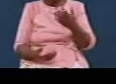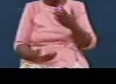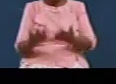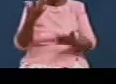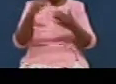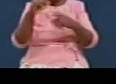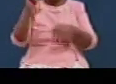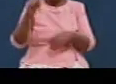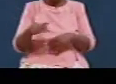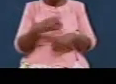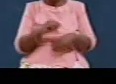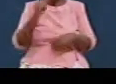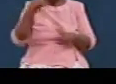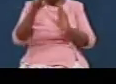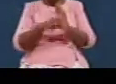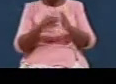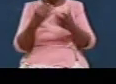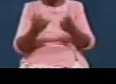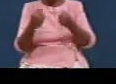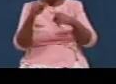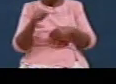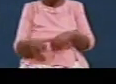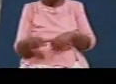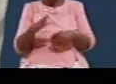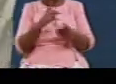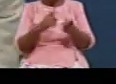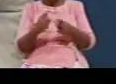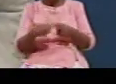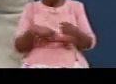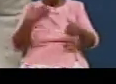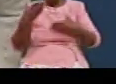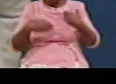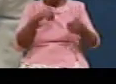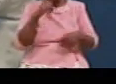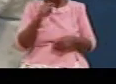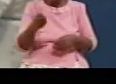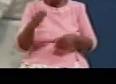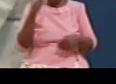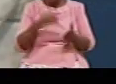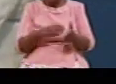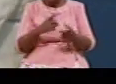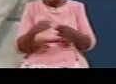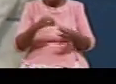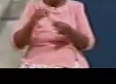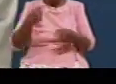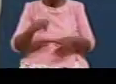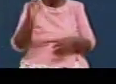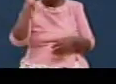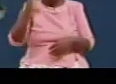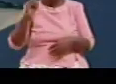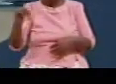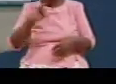zeal is down, the excitement is down, and the spirit of evangelism